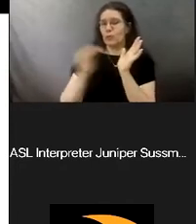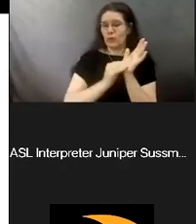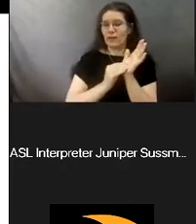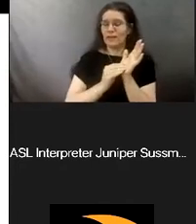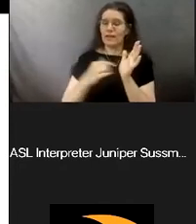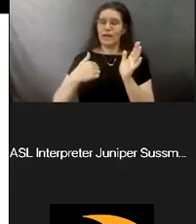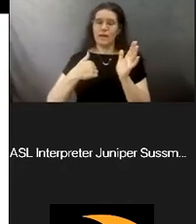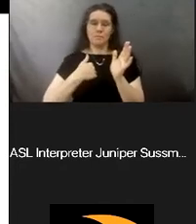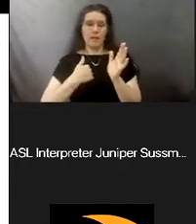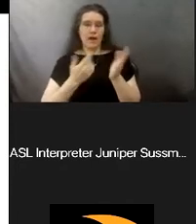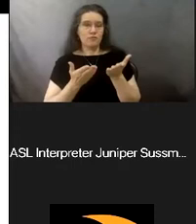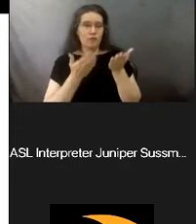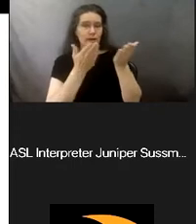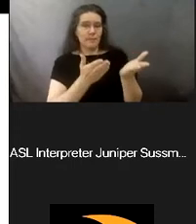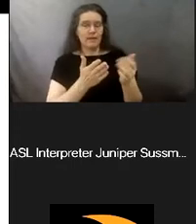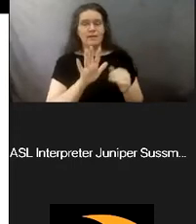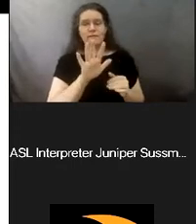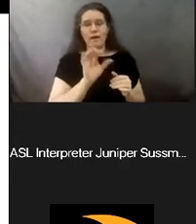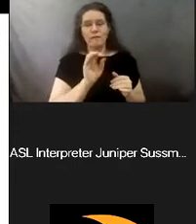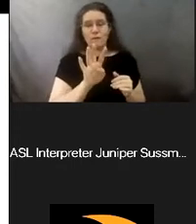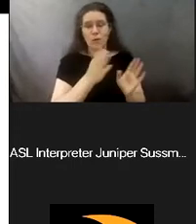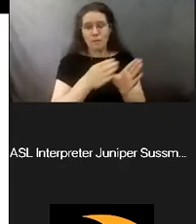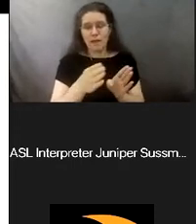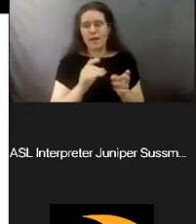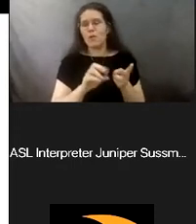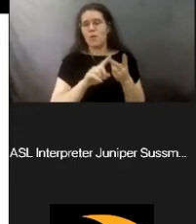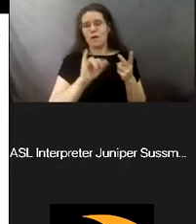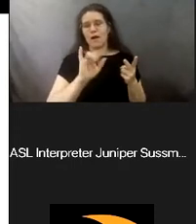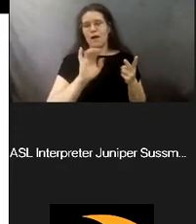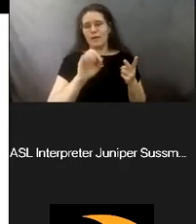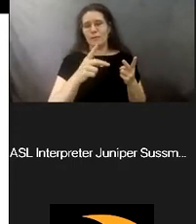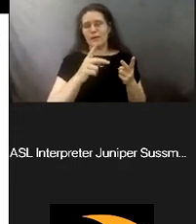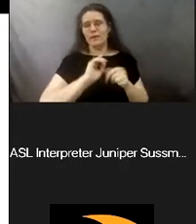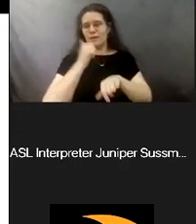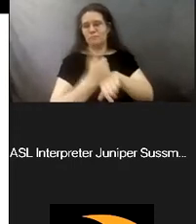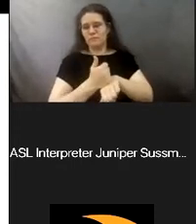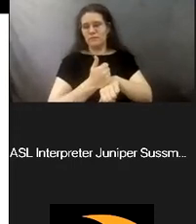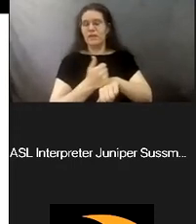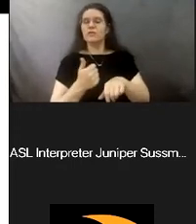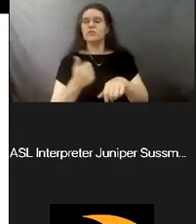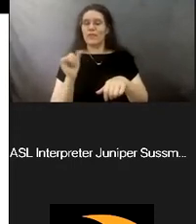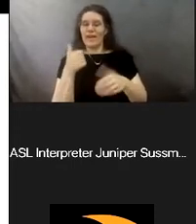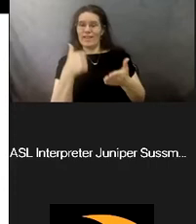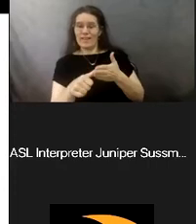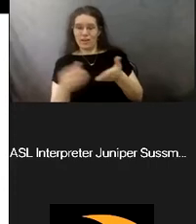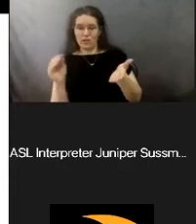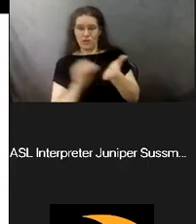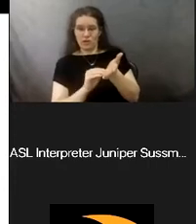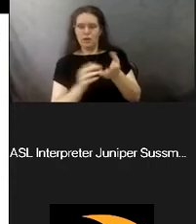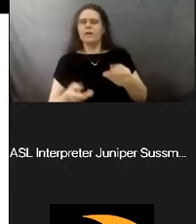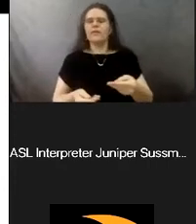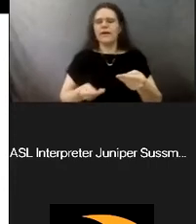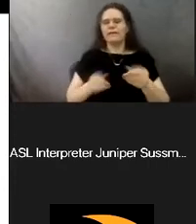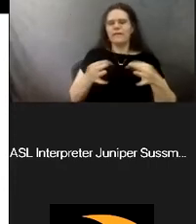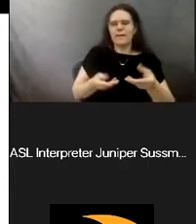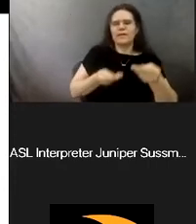school. And then being able to provide that to the patient then is able to go ahead and provide that to the